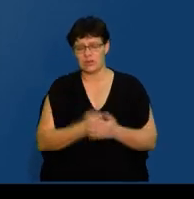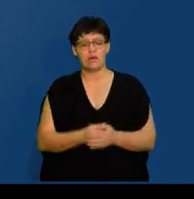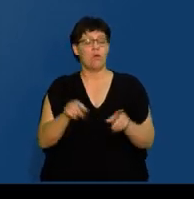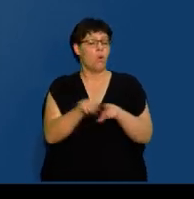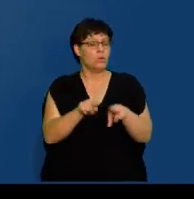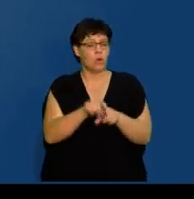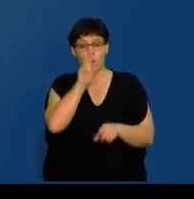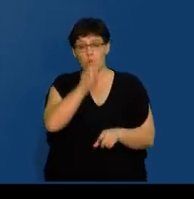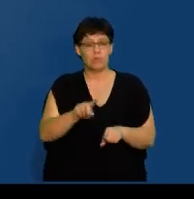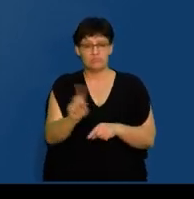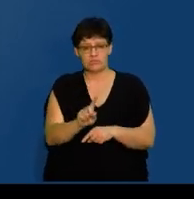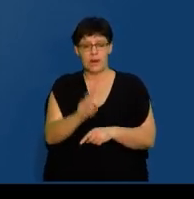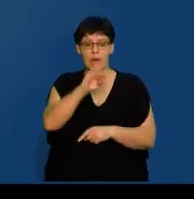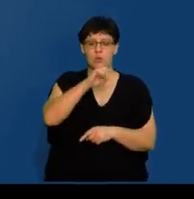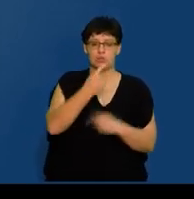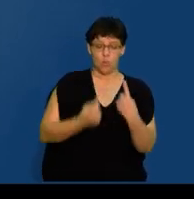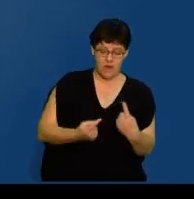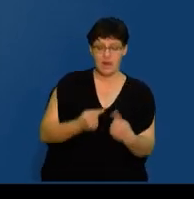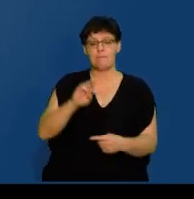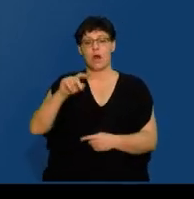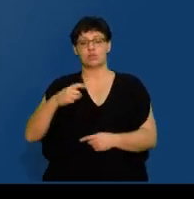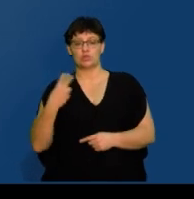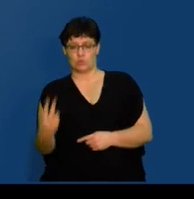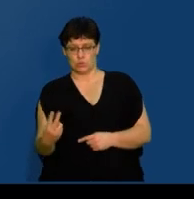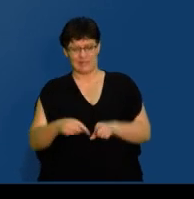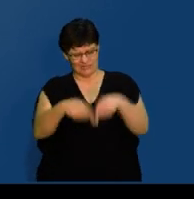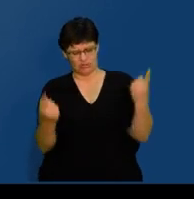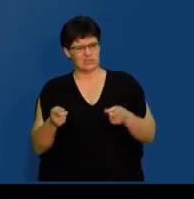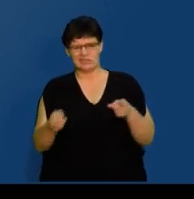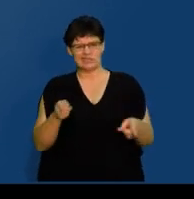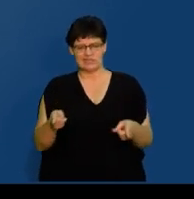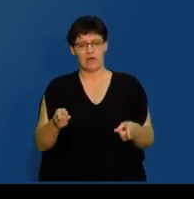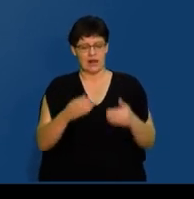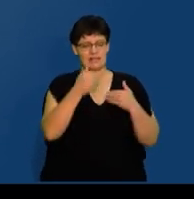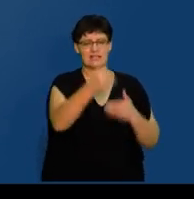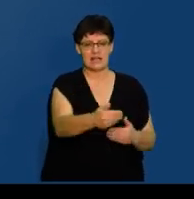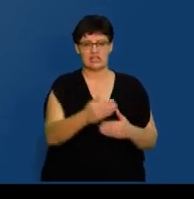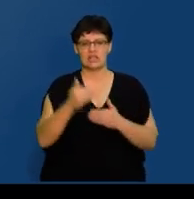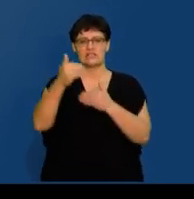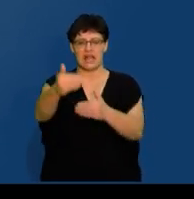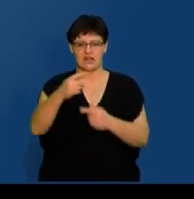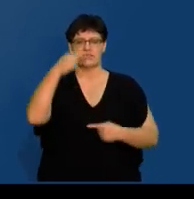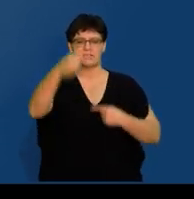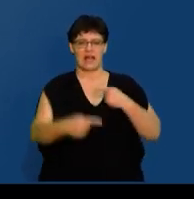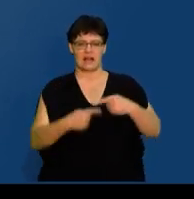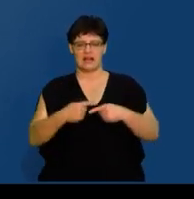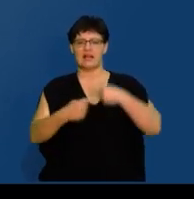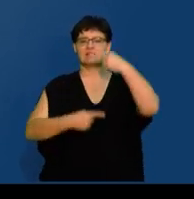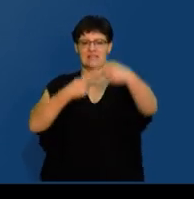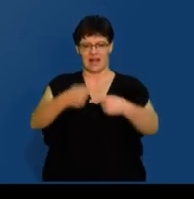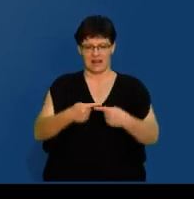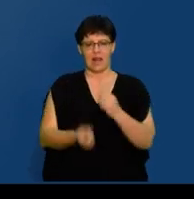the differences between meiosis 1 and meiosis 2 as 2 stages of the cell cycle that the cell goes